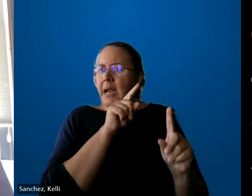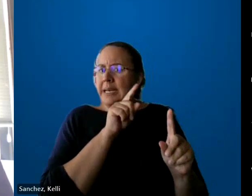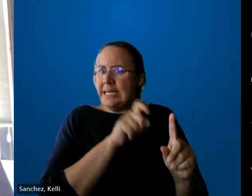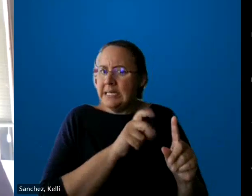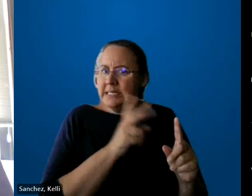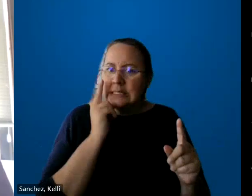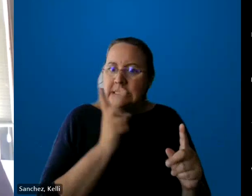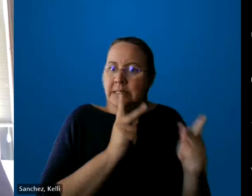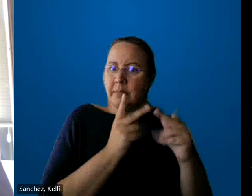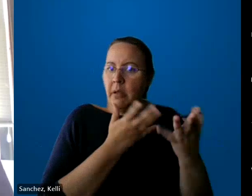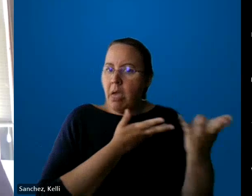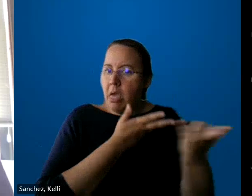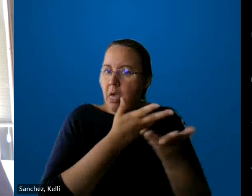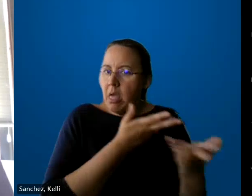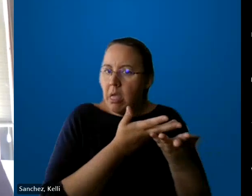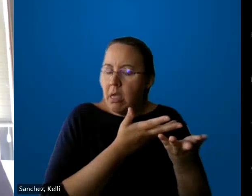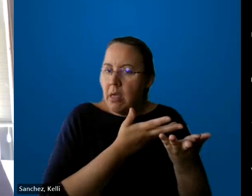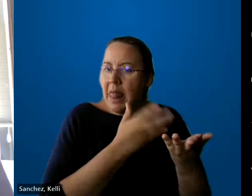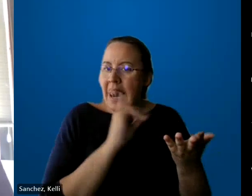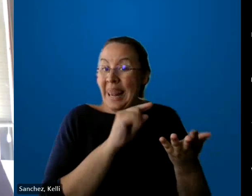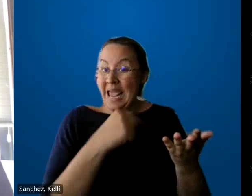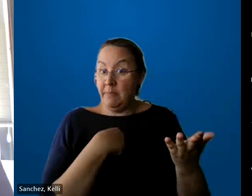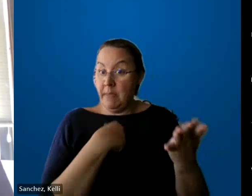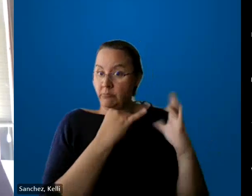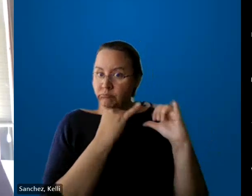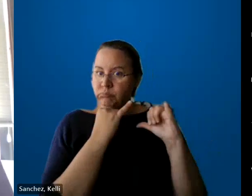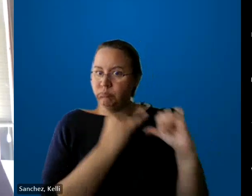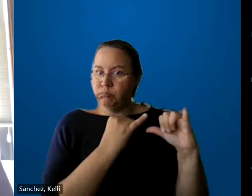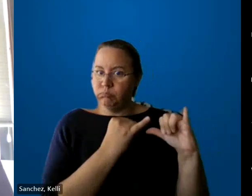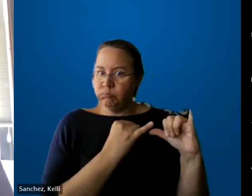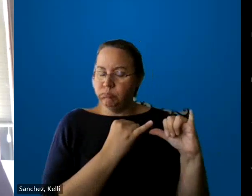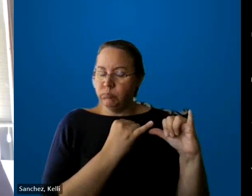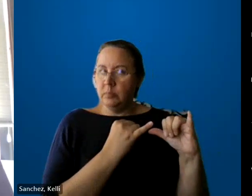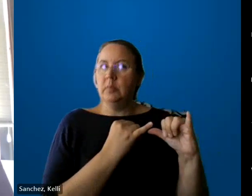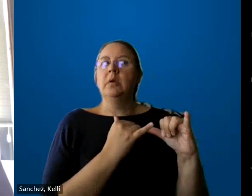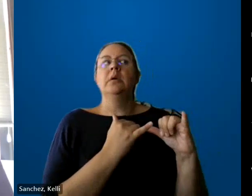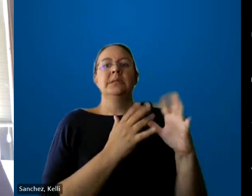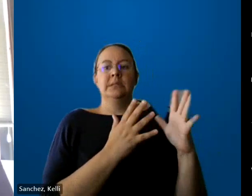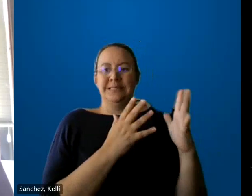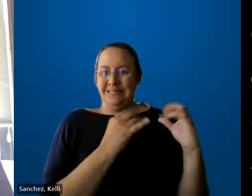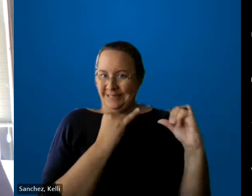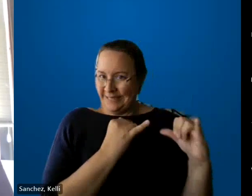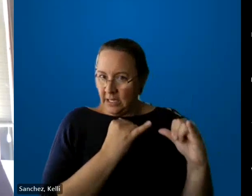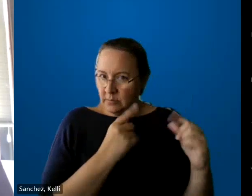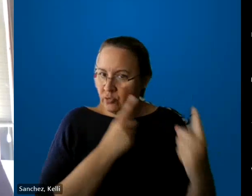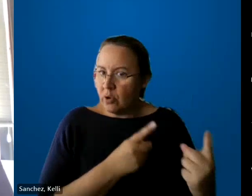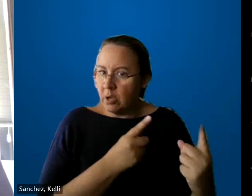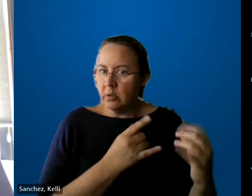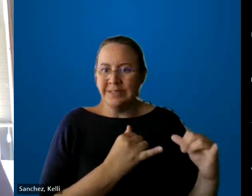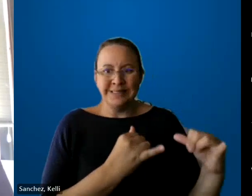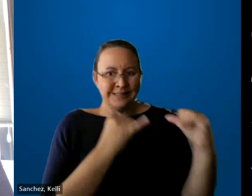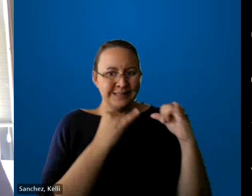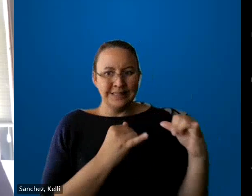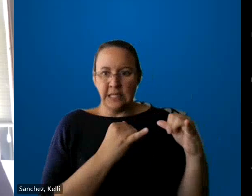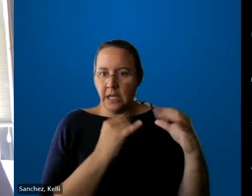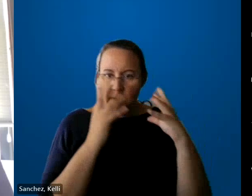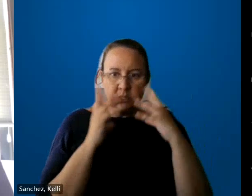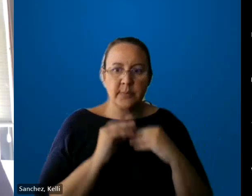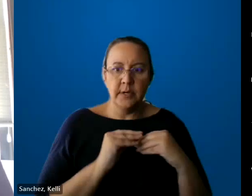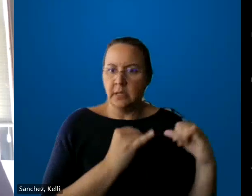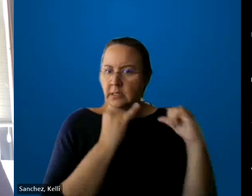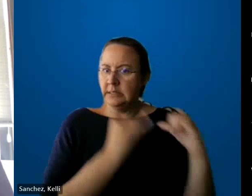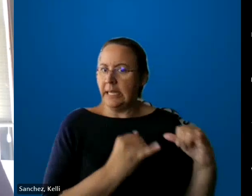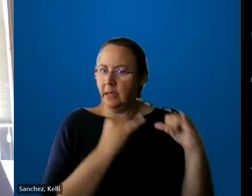people like Mhm. me that have had the same struggles as me with that same lived experience on the